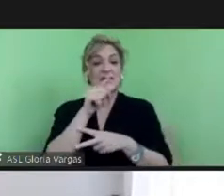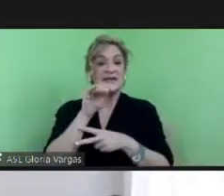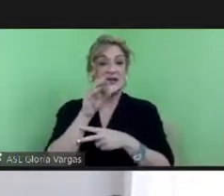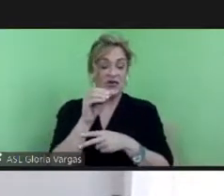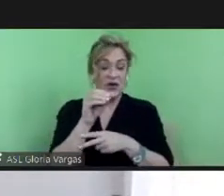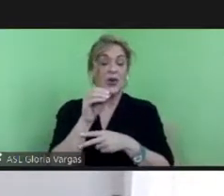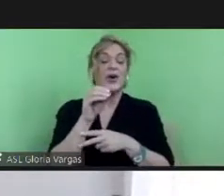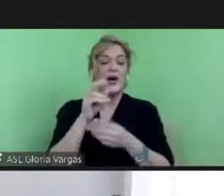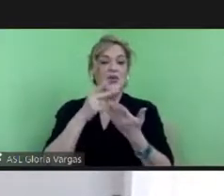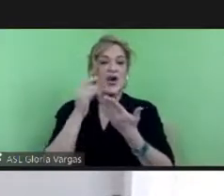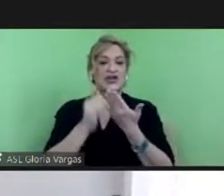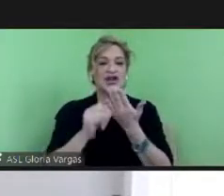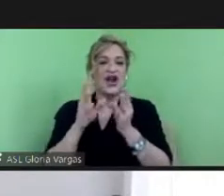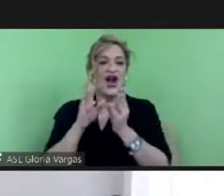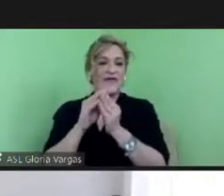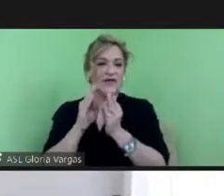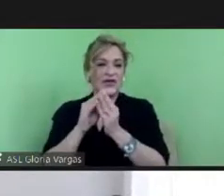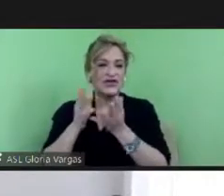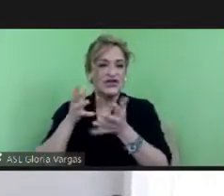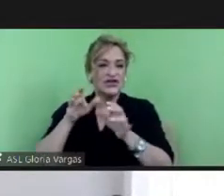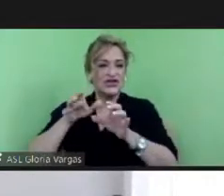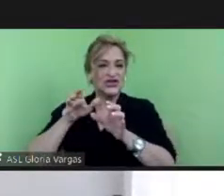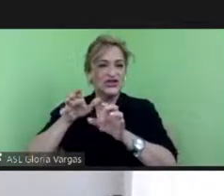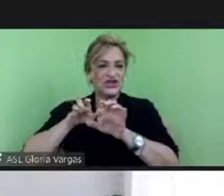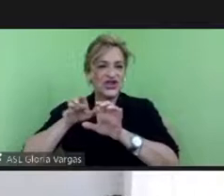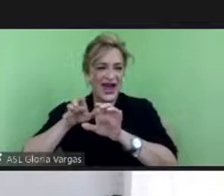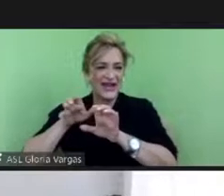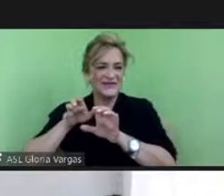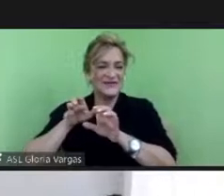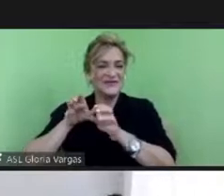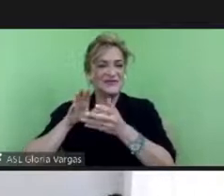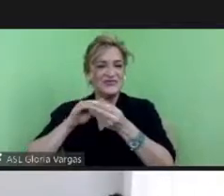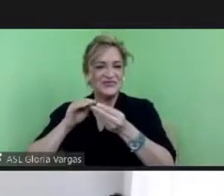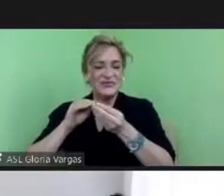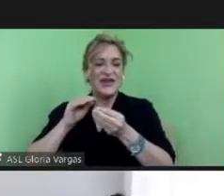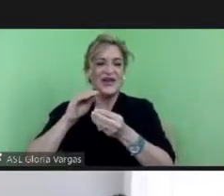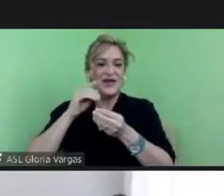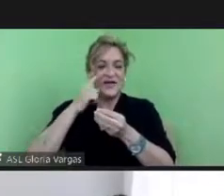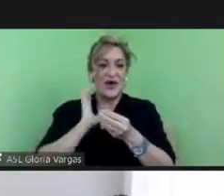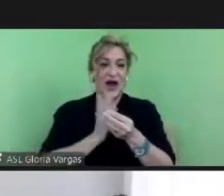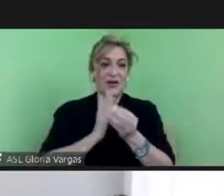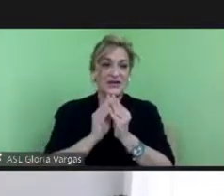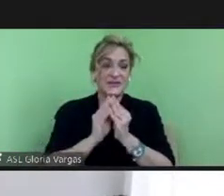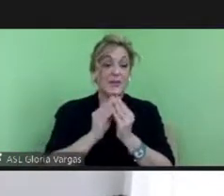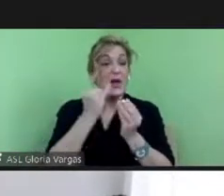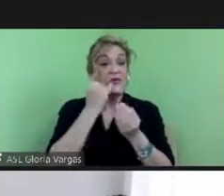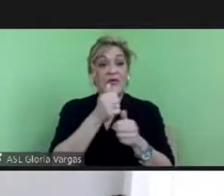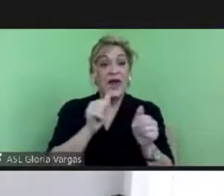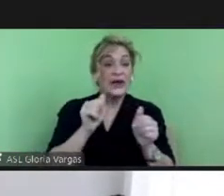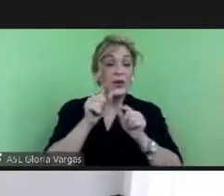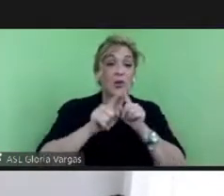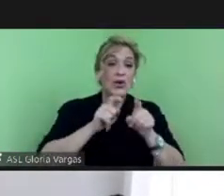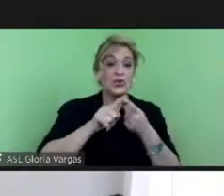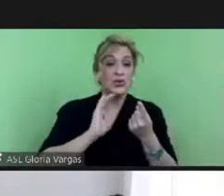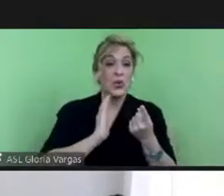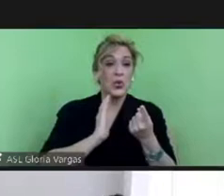session. So if you have questions for our panelists, please post them at any time